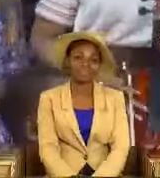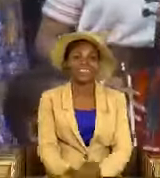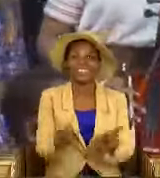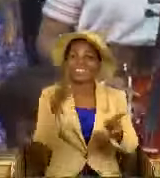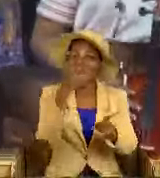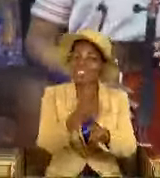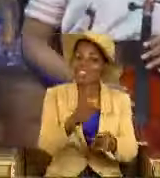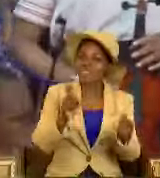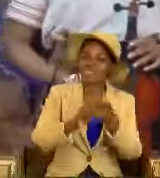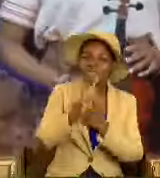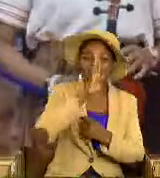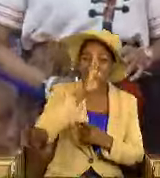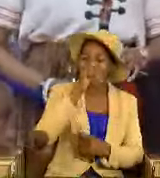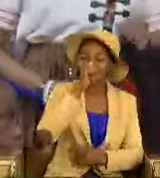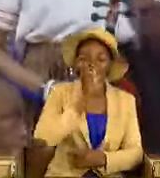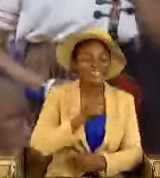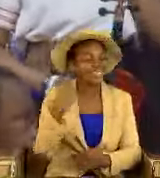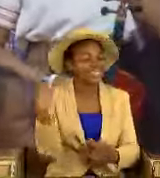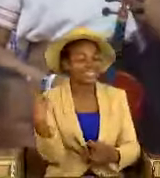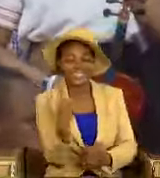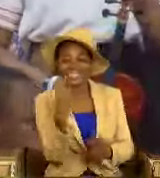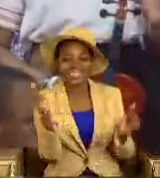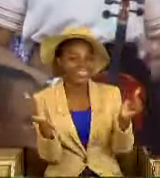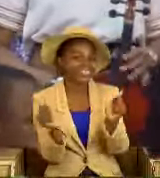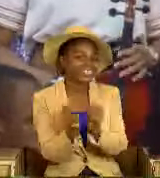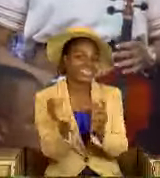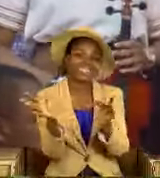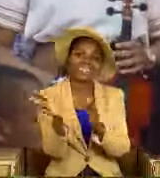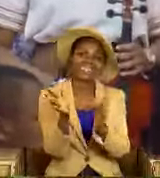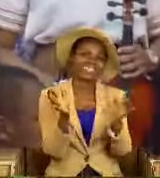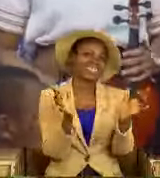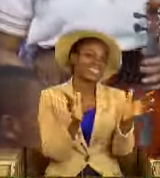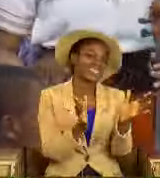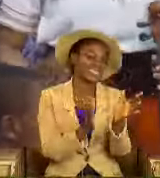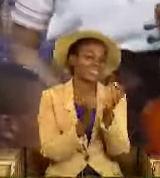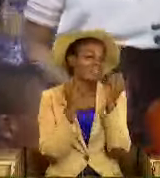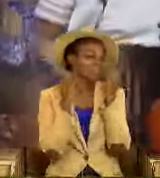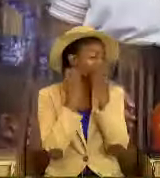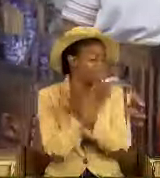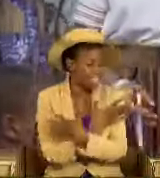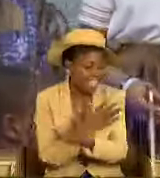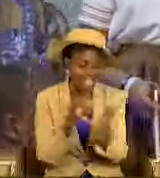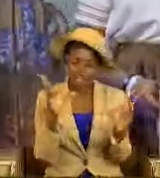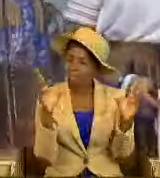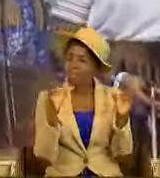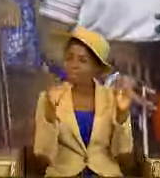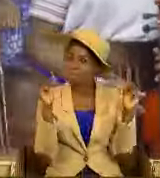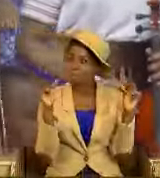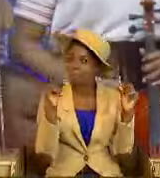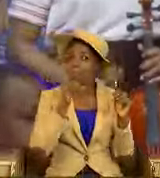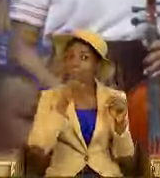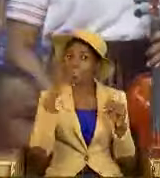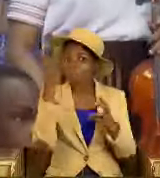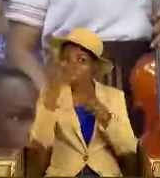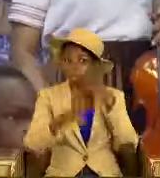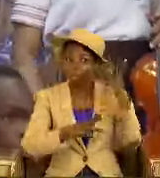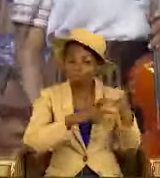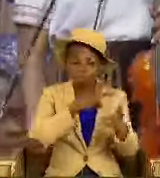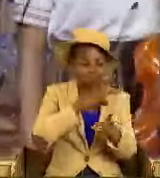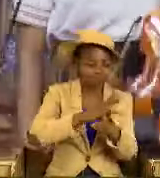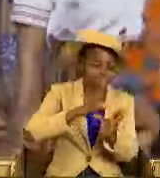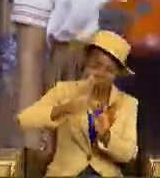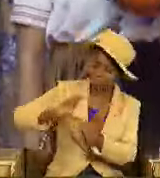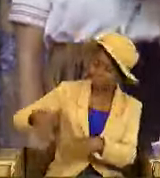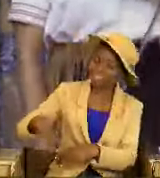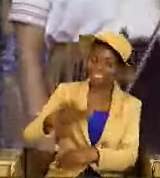with Jesus just to hear his Him Softly say fear not though the world forsake you Lo I'm with you